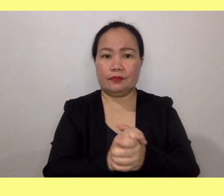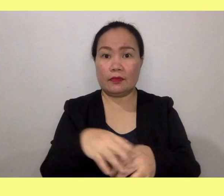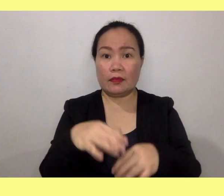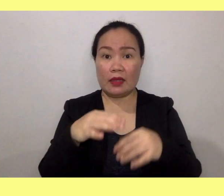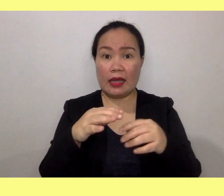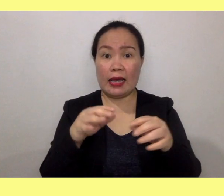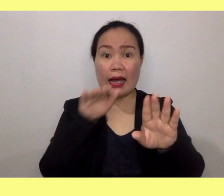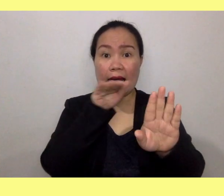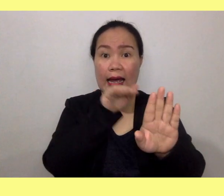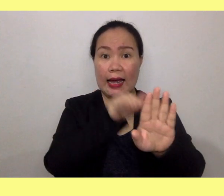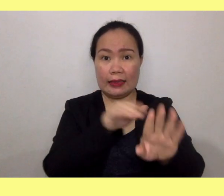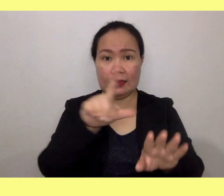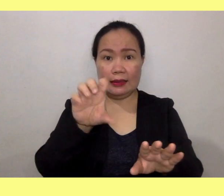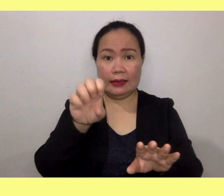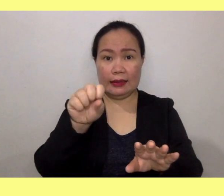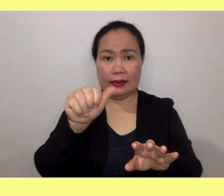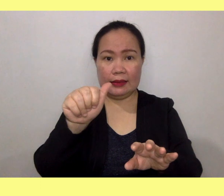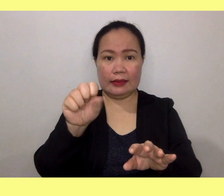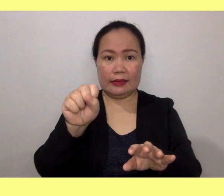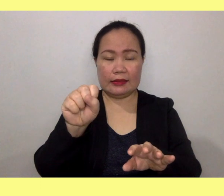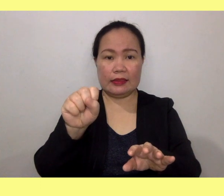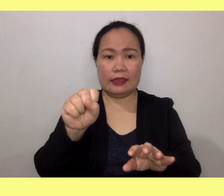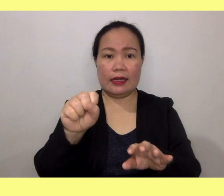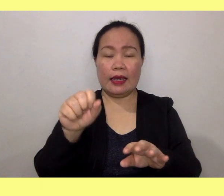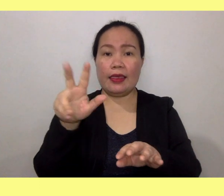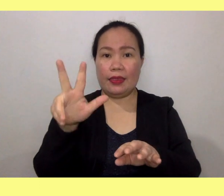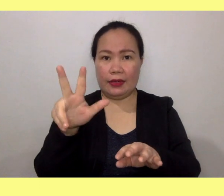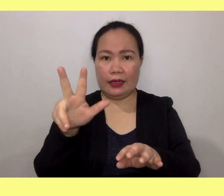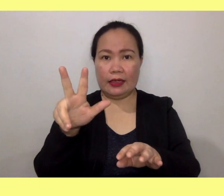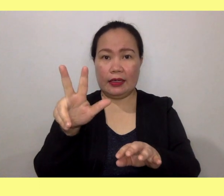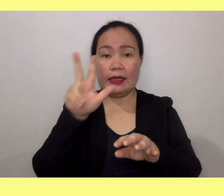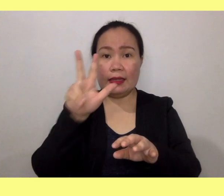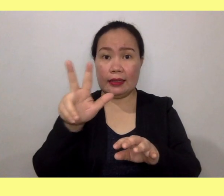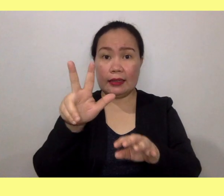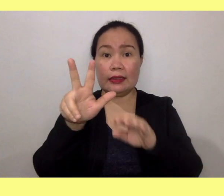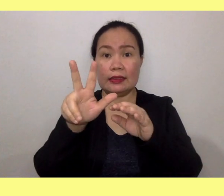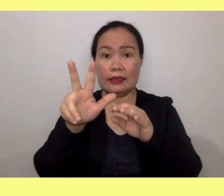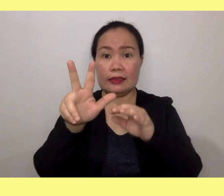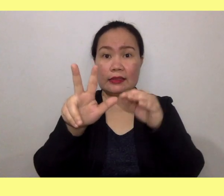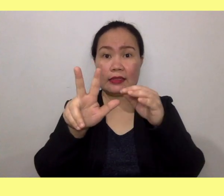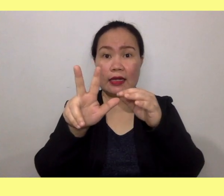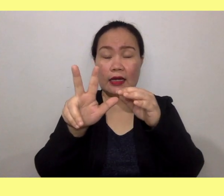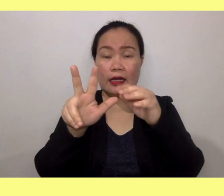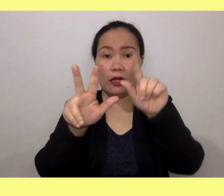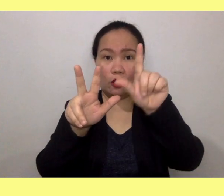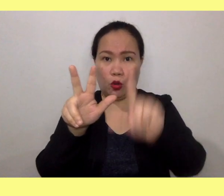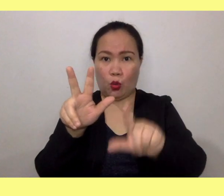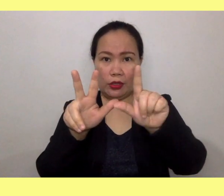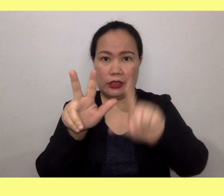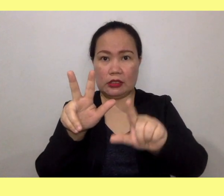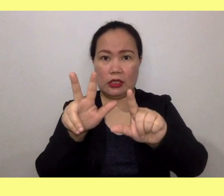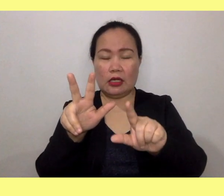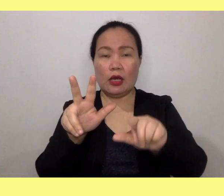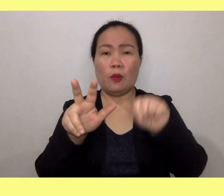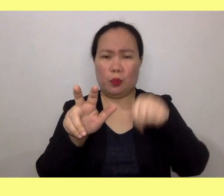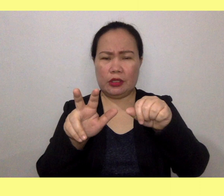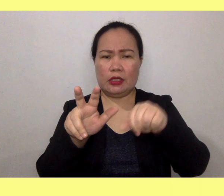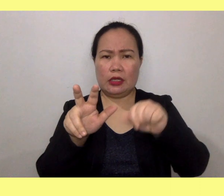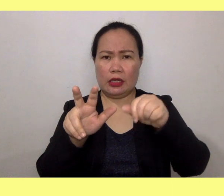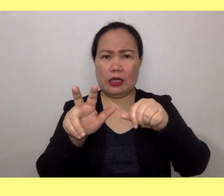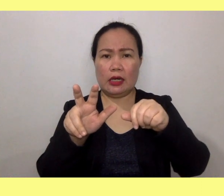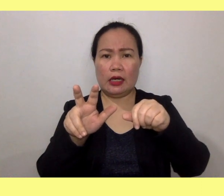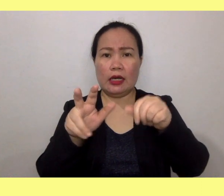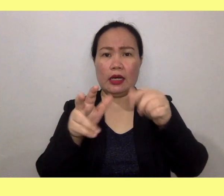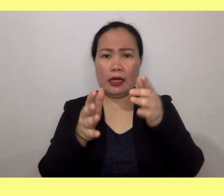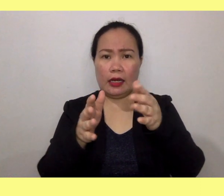halimbawa, at least 3. So at least 3, ibig sabihin, 3 yung pinaka-mababa. So it can be greater than 3.